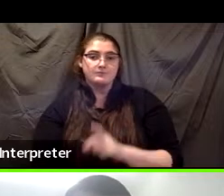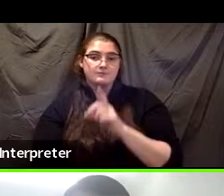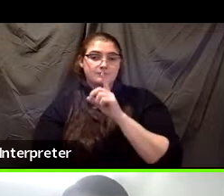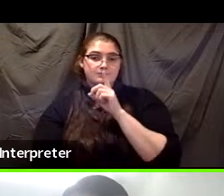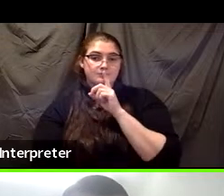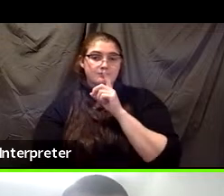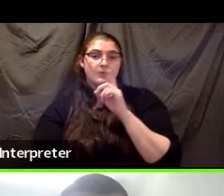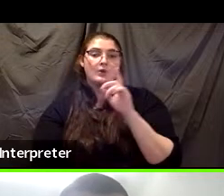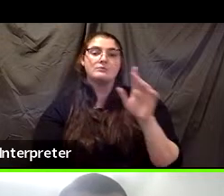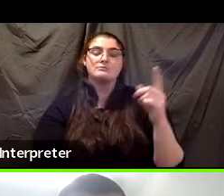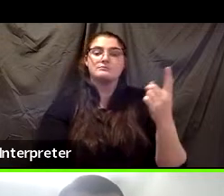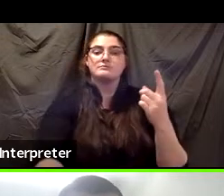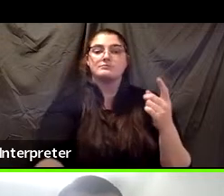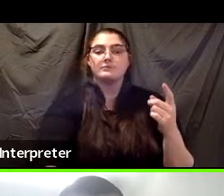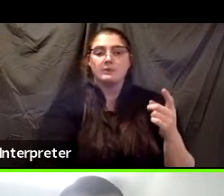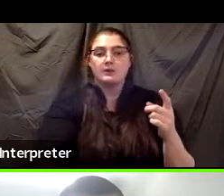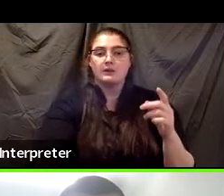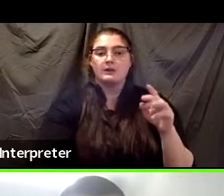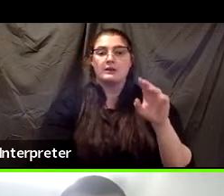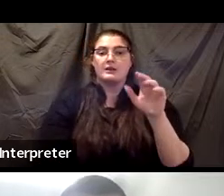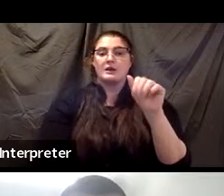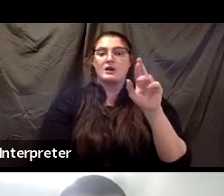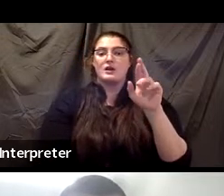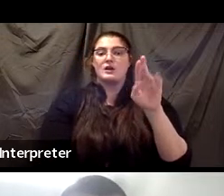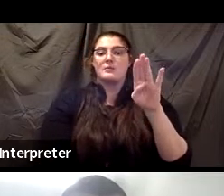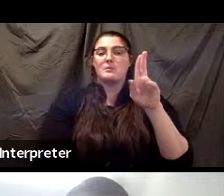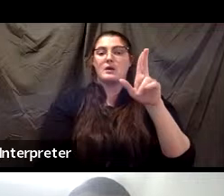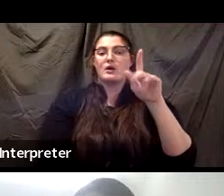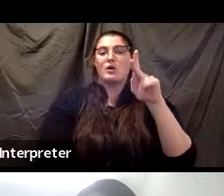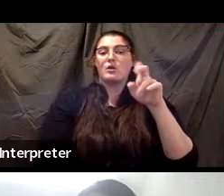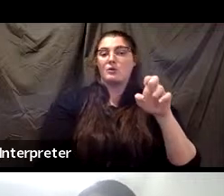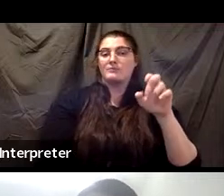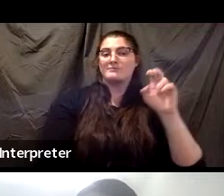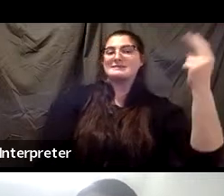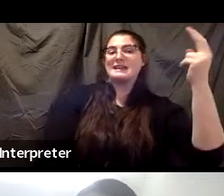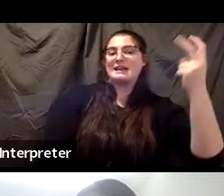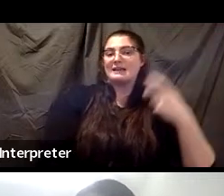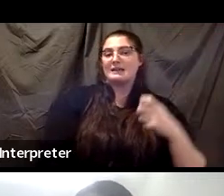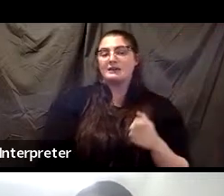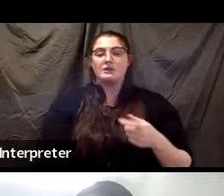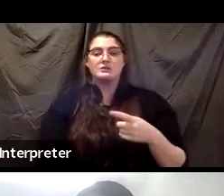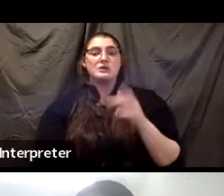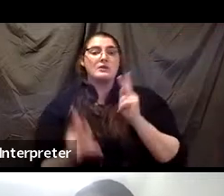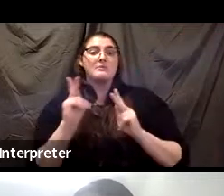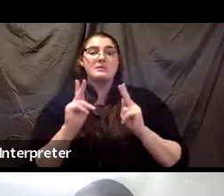I'll second it. Yep. Second by Commissioner Arbuckle. Those in favor of removing